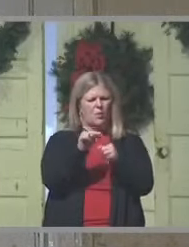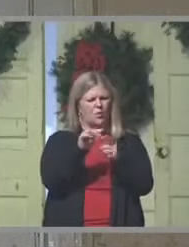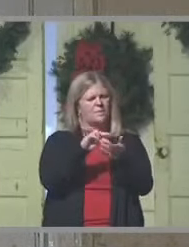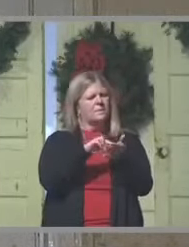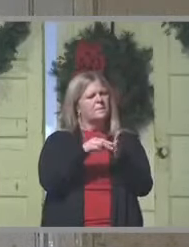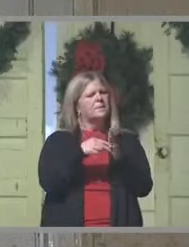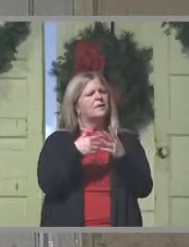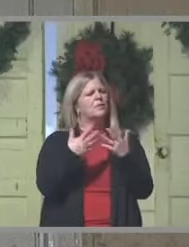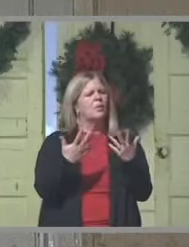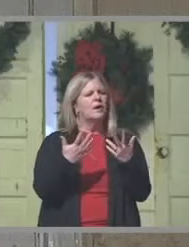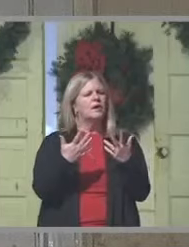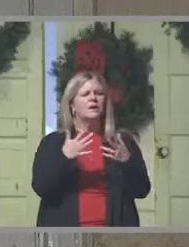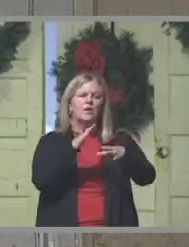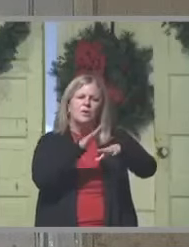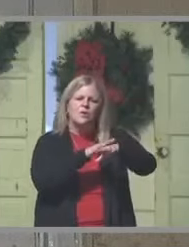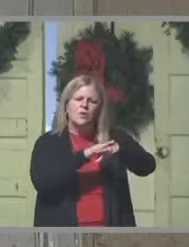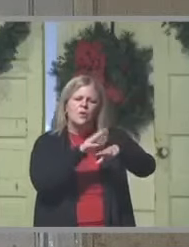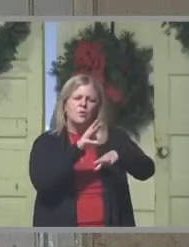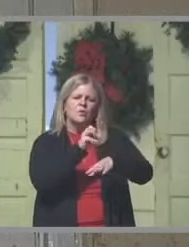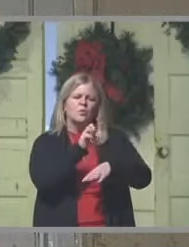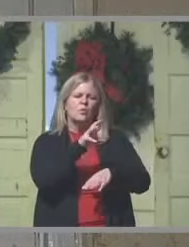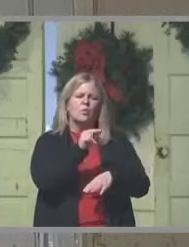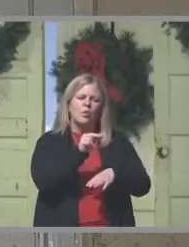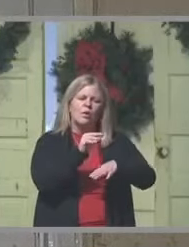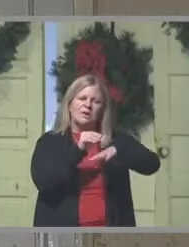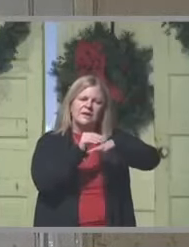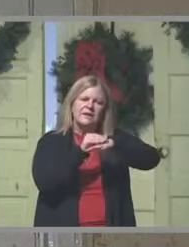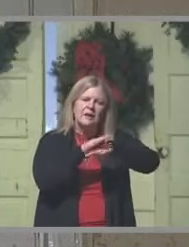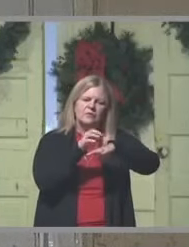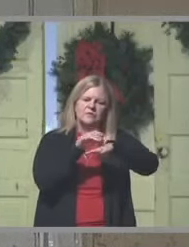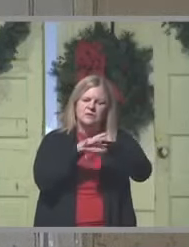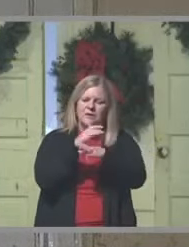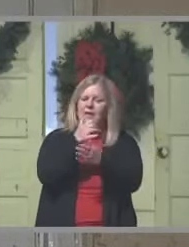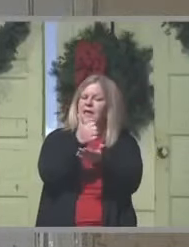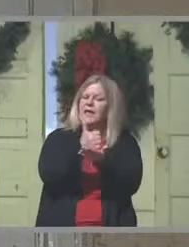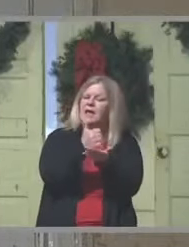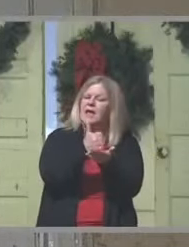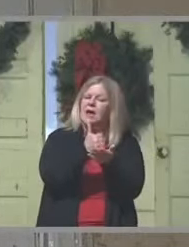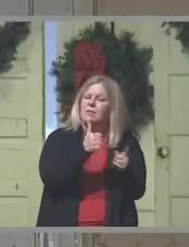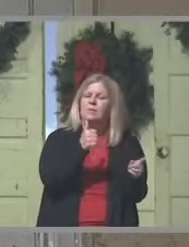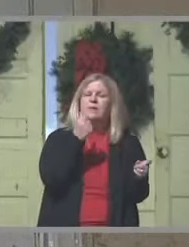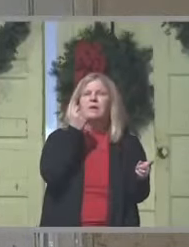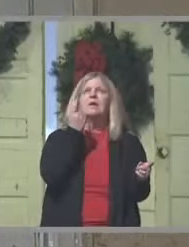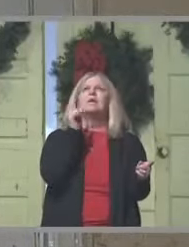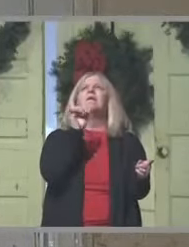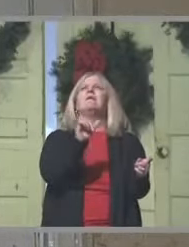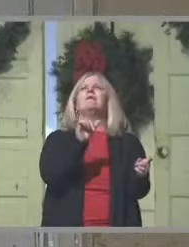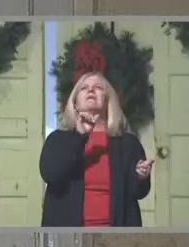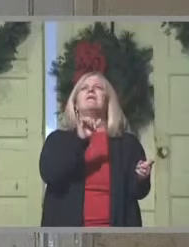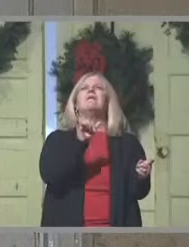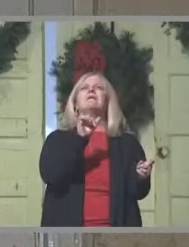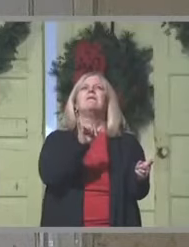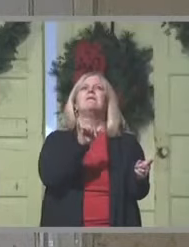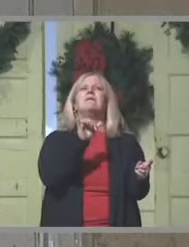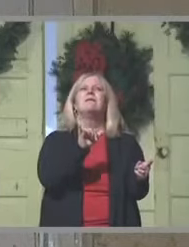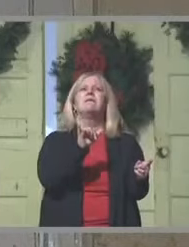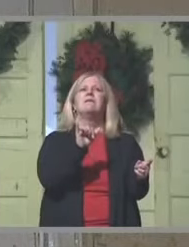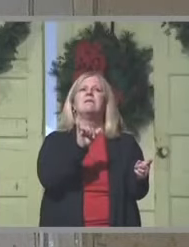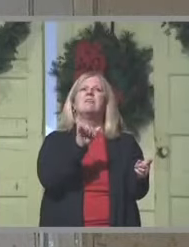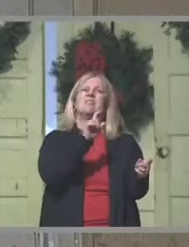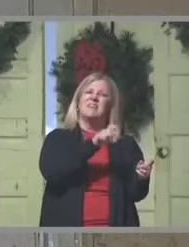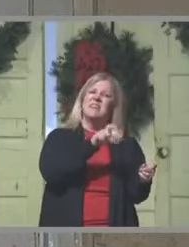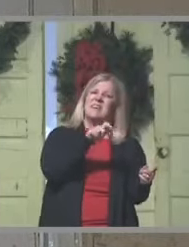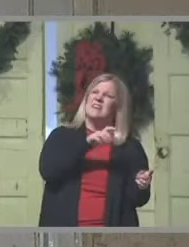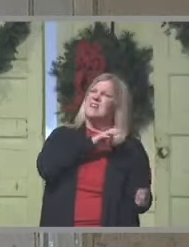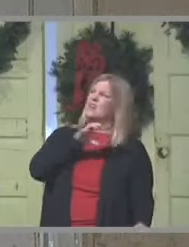idea of to warn, to counsel, to help awaken somebody to see their need of